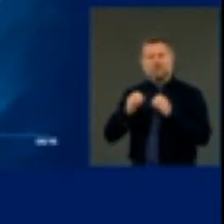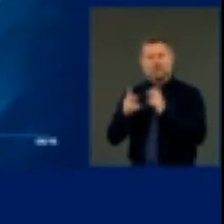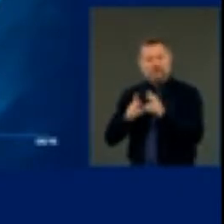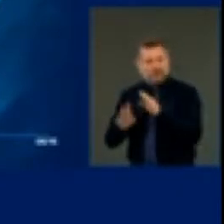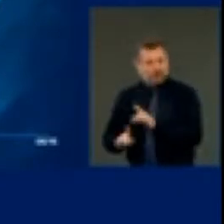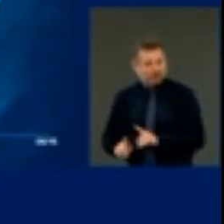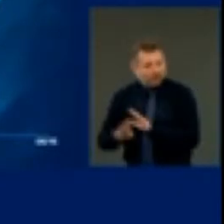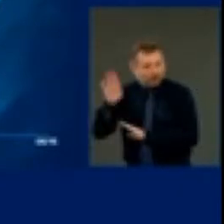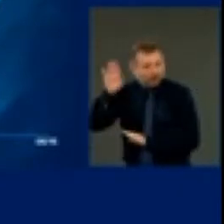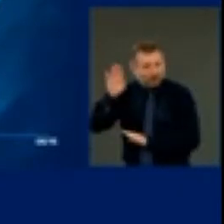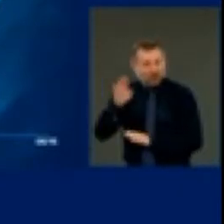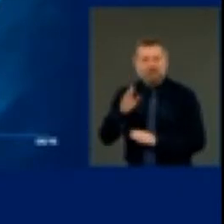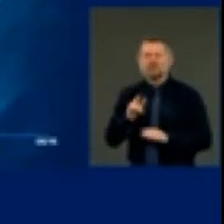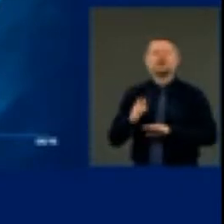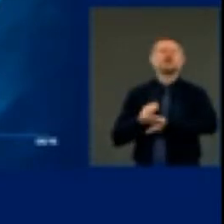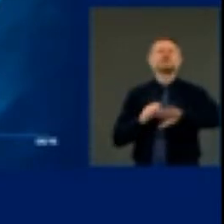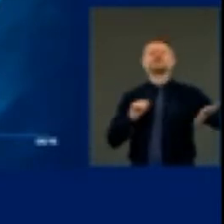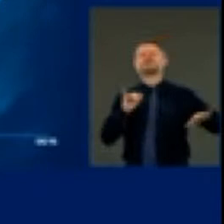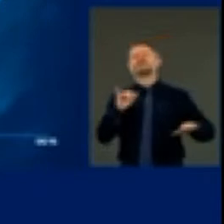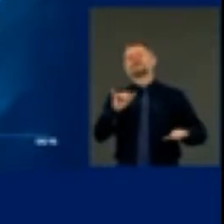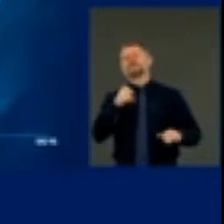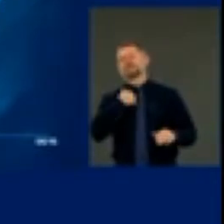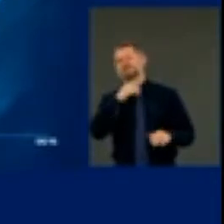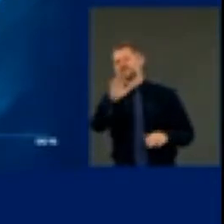aside, because it's complicated for people.